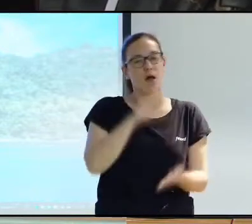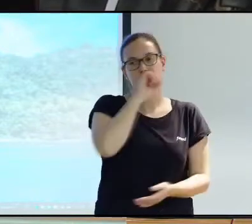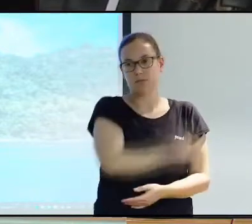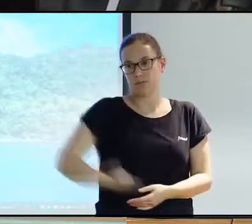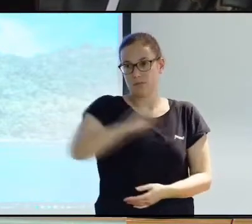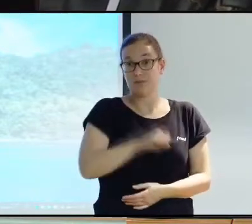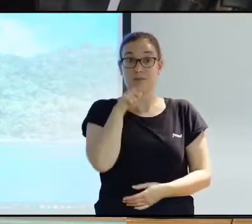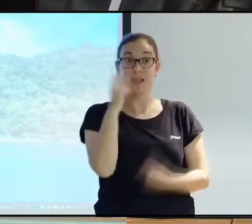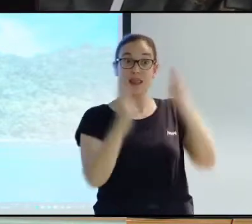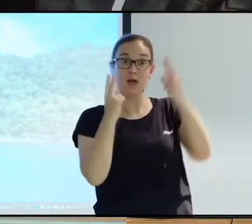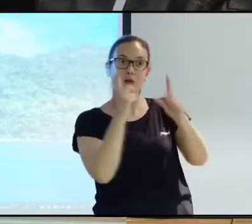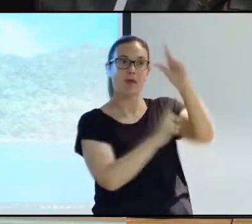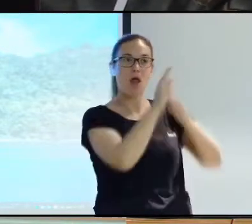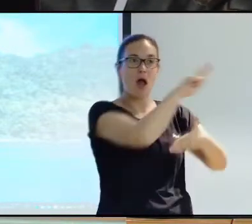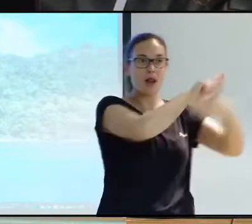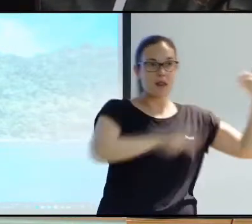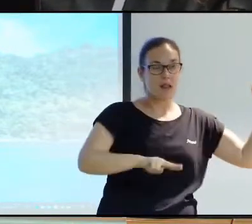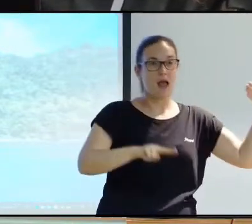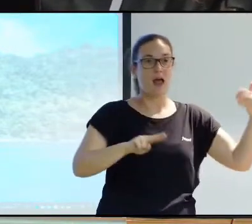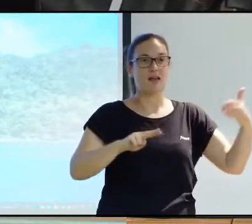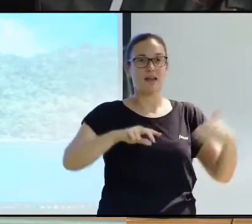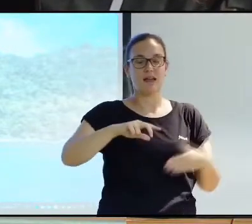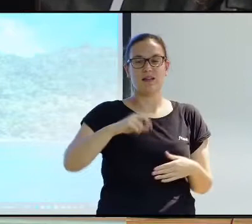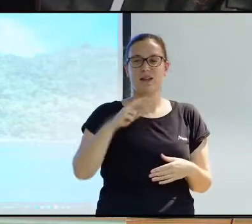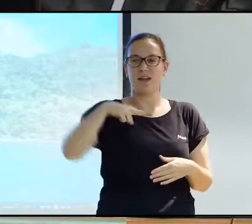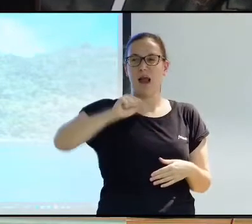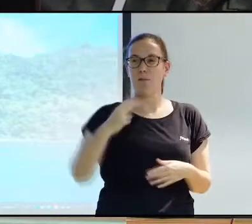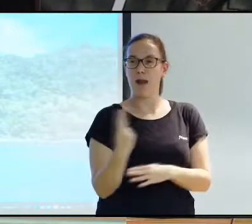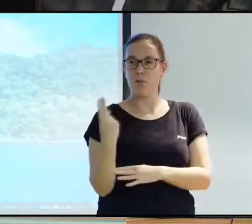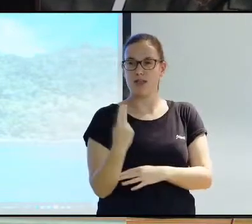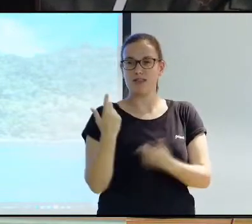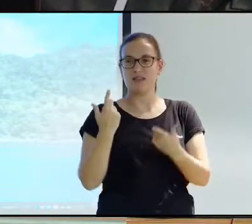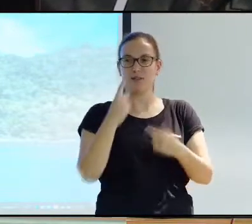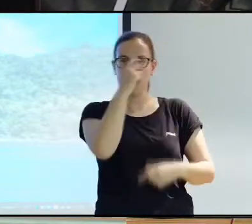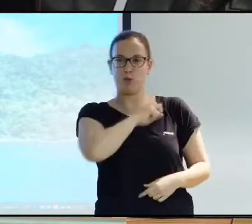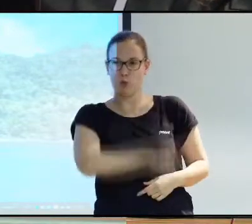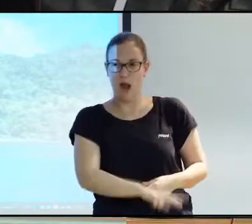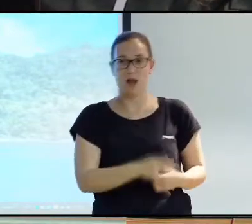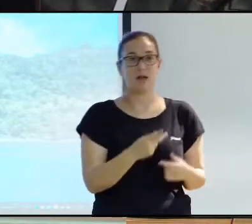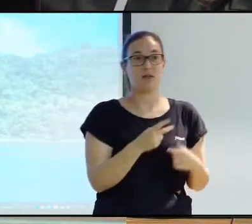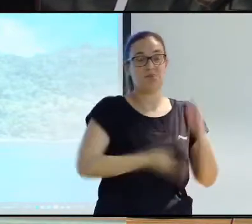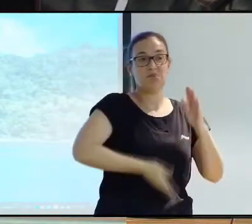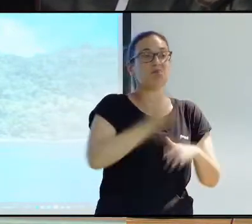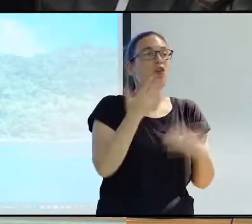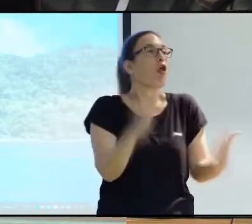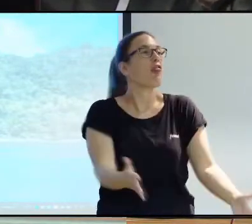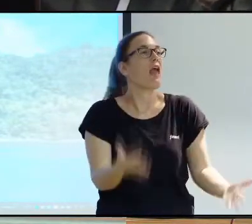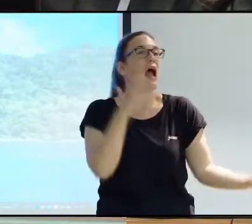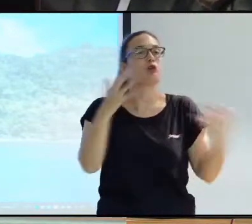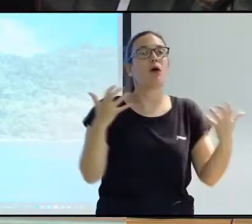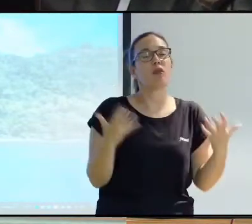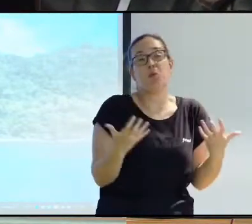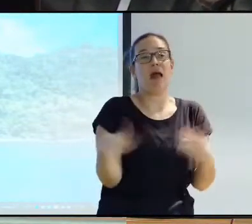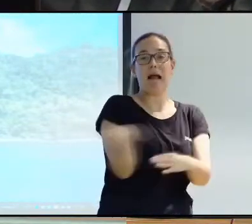experience. And with this circus, we've traveled to Galicia, Naples, and to Portugal. And we've had different performances at school, in